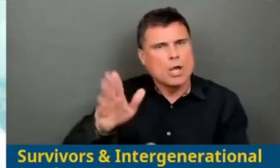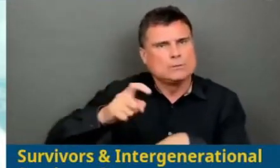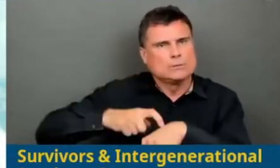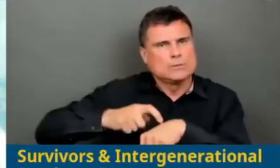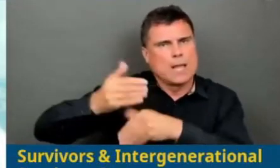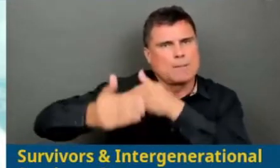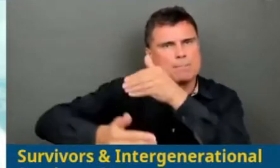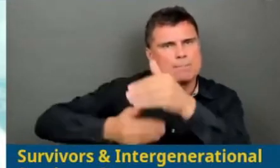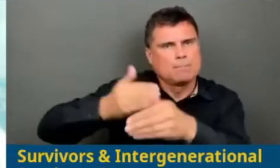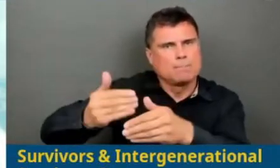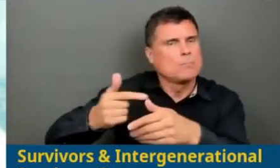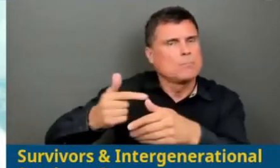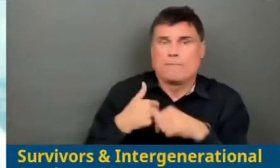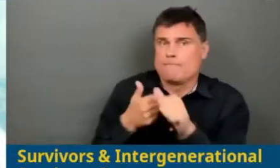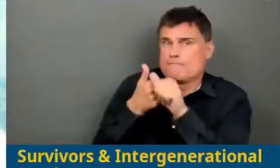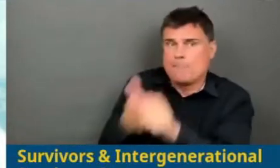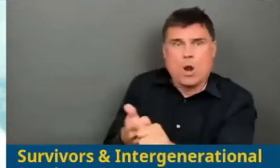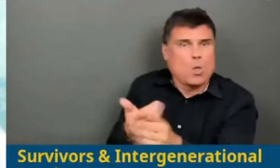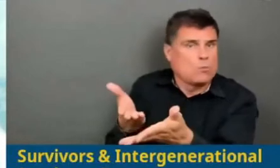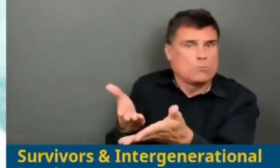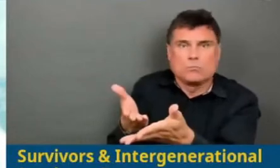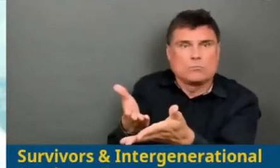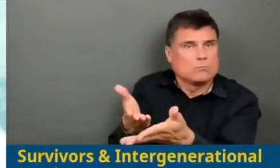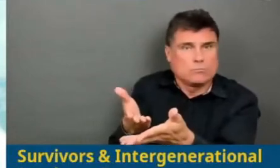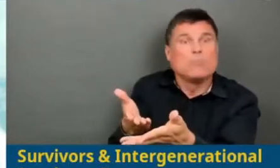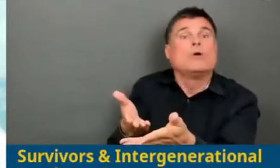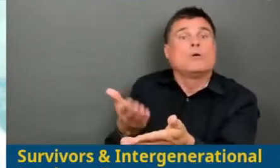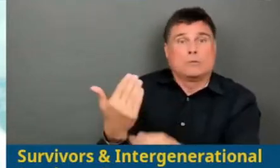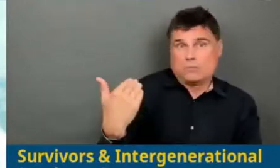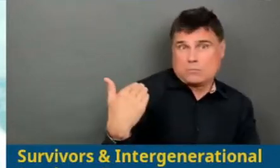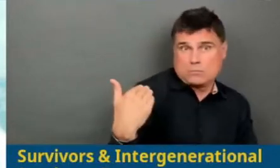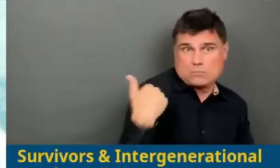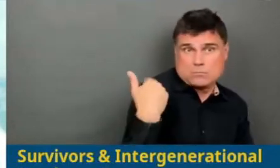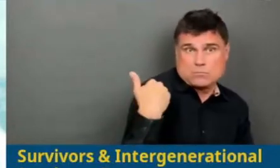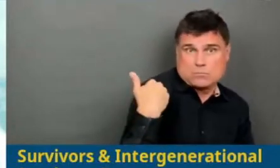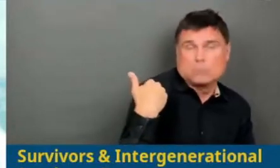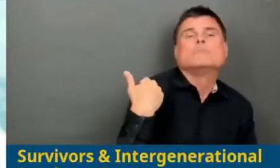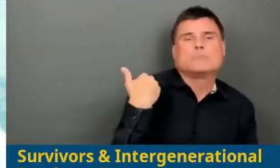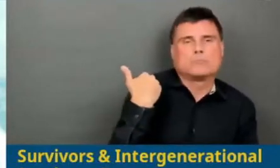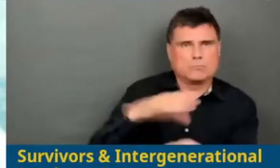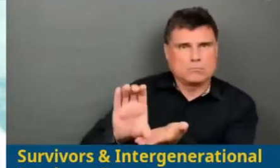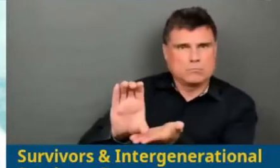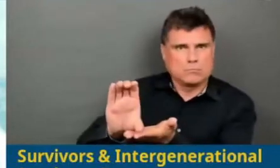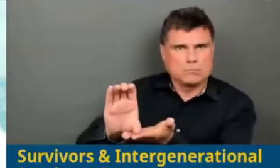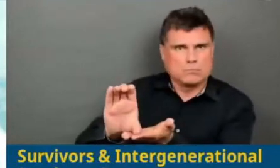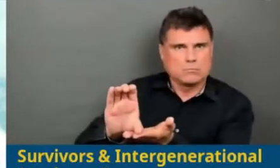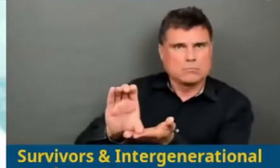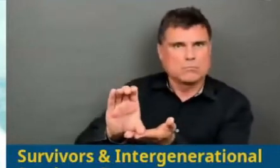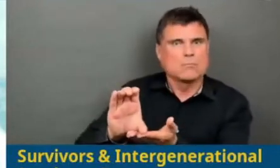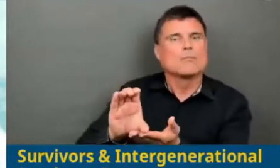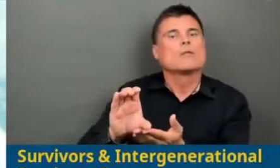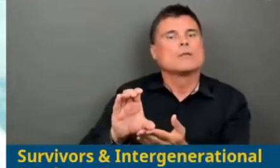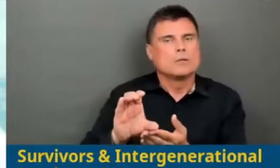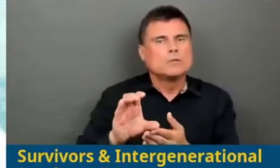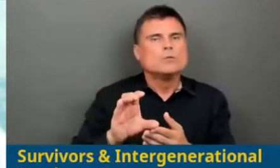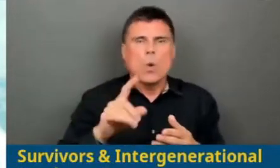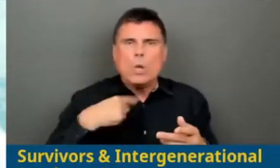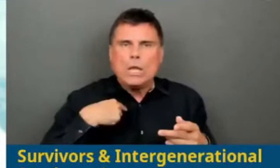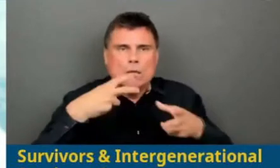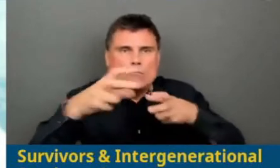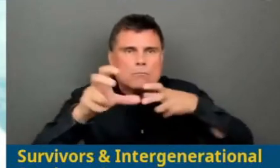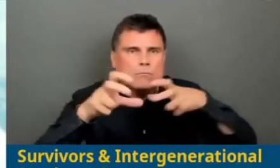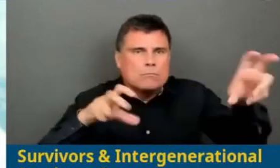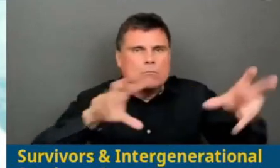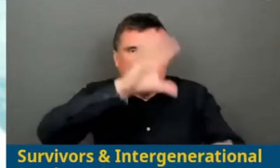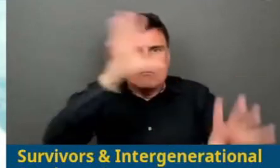them. The point of our funding is that it'll be available for each and every one of those 21, if you will, those 18 residential